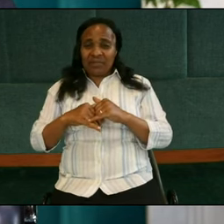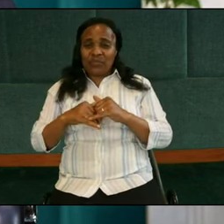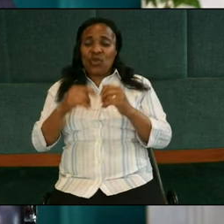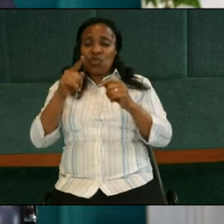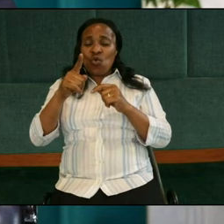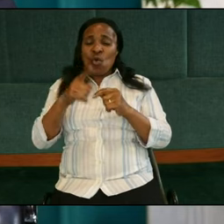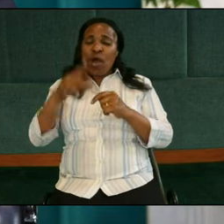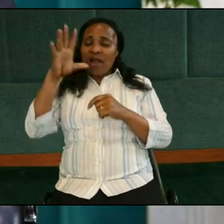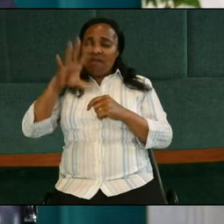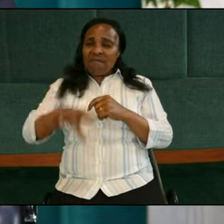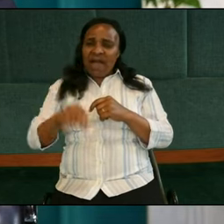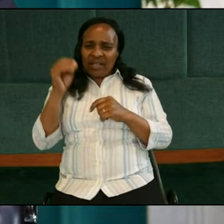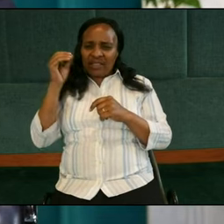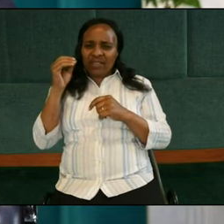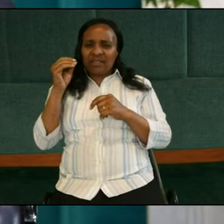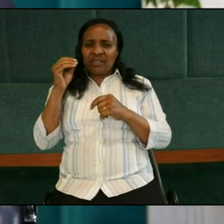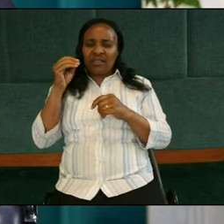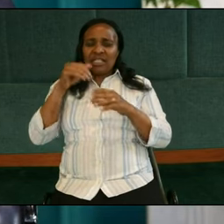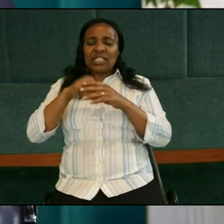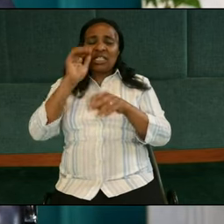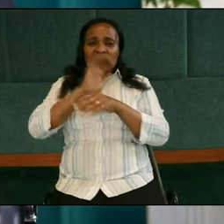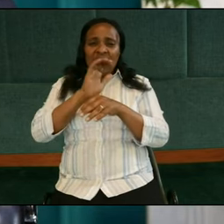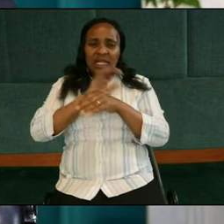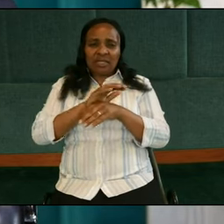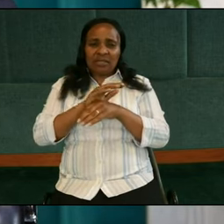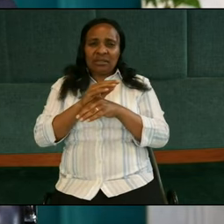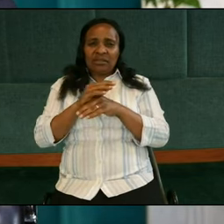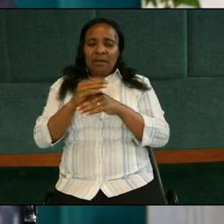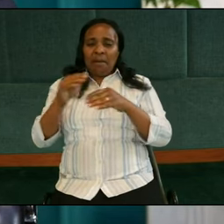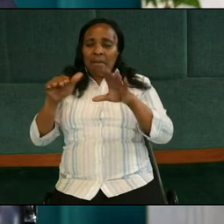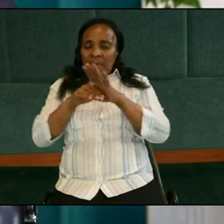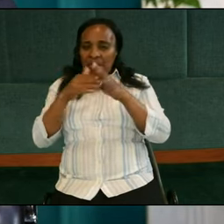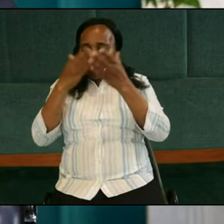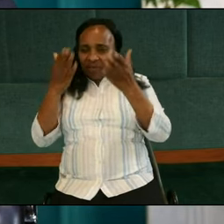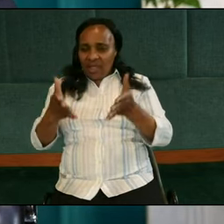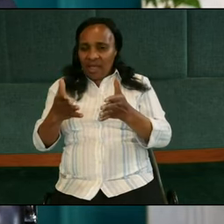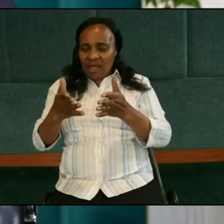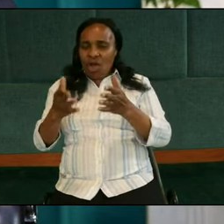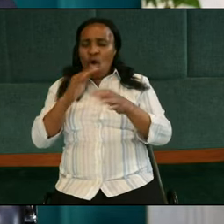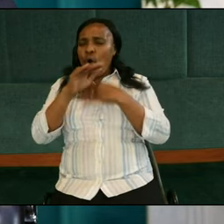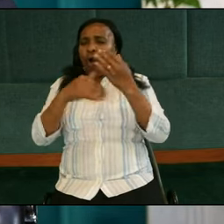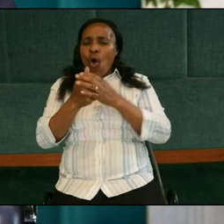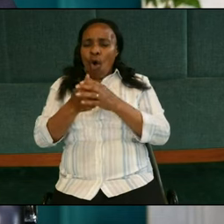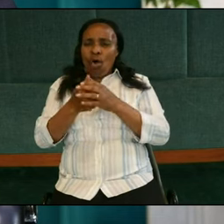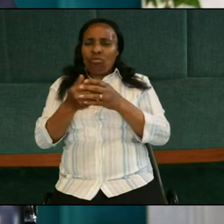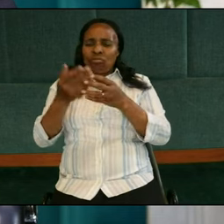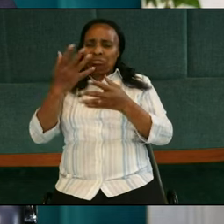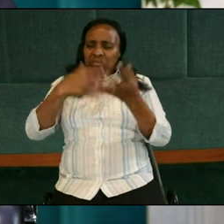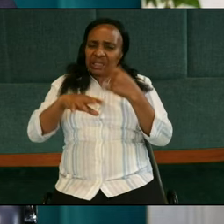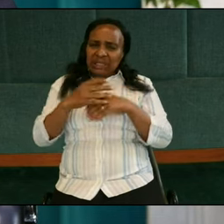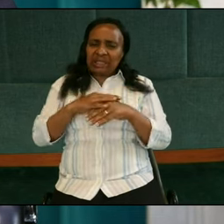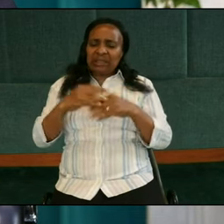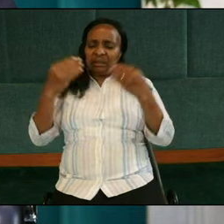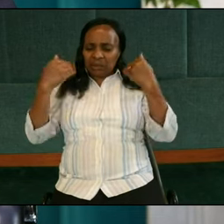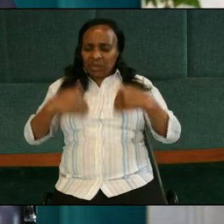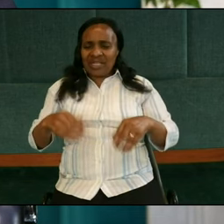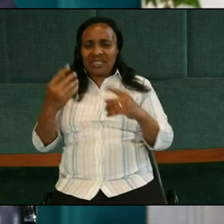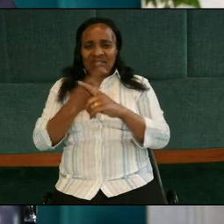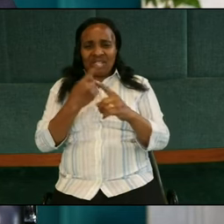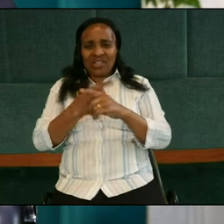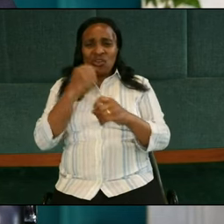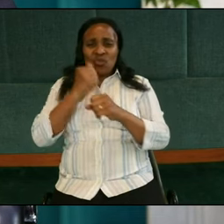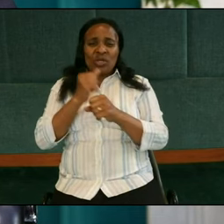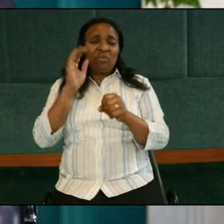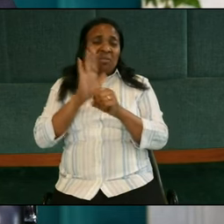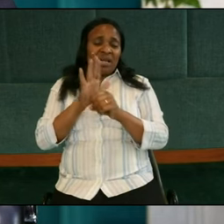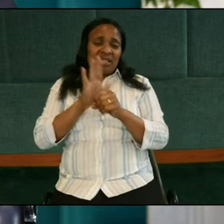you aren't finding your church mates there. Mm-hmm. You just find everyone mixed up, dressed differently, doing so much. And